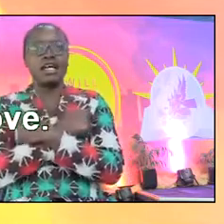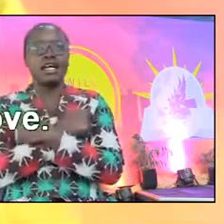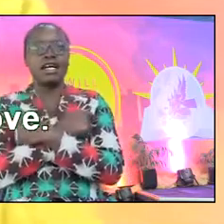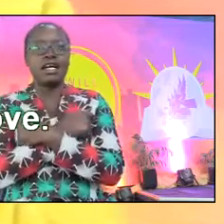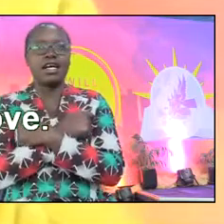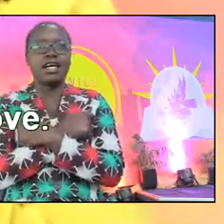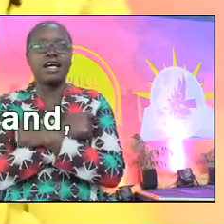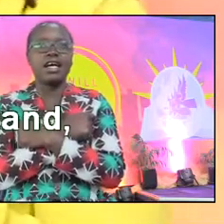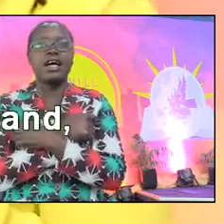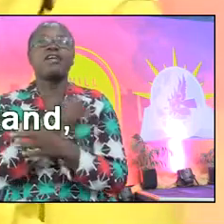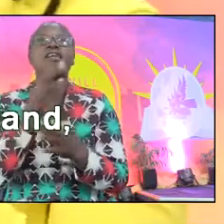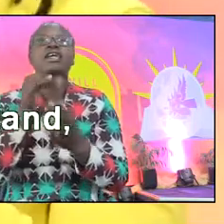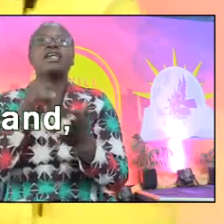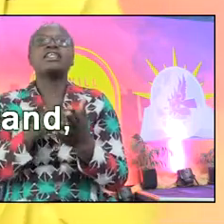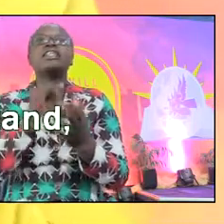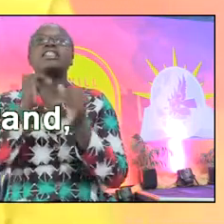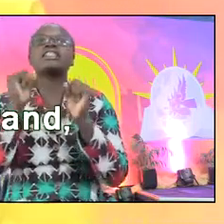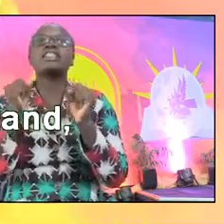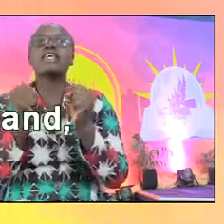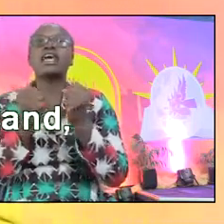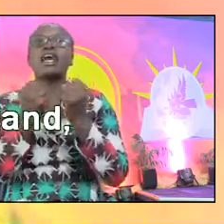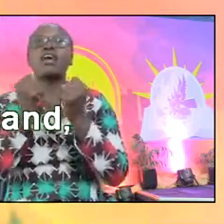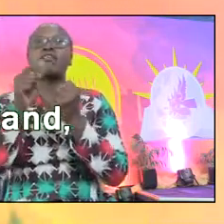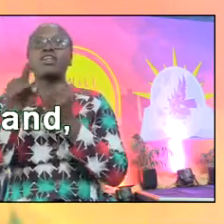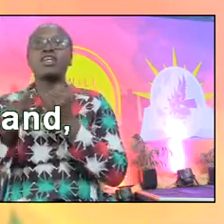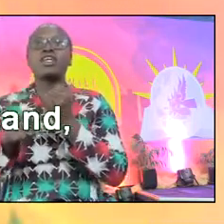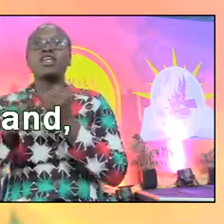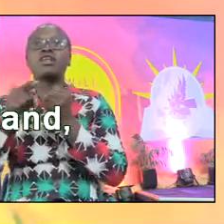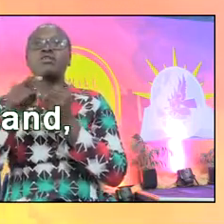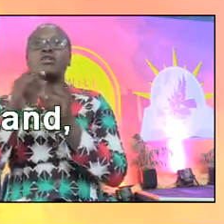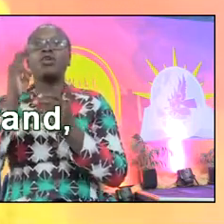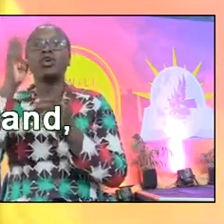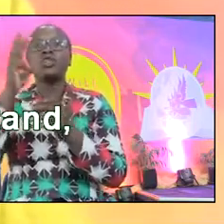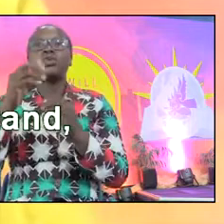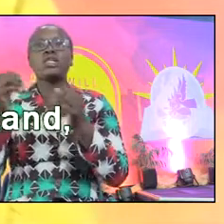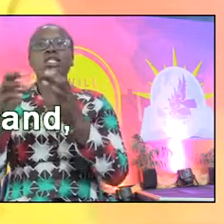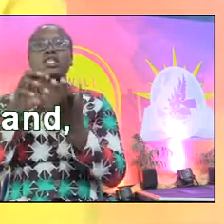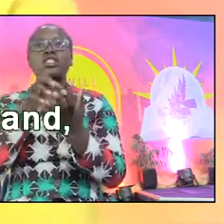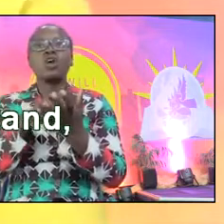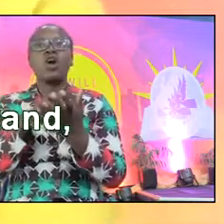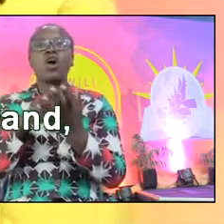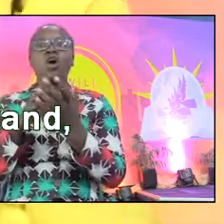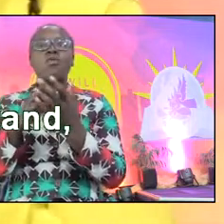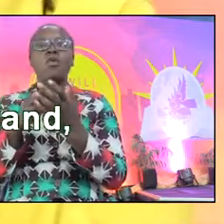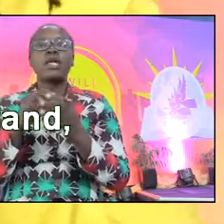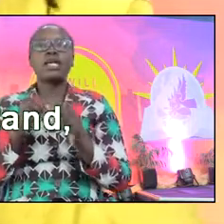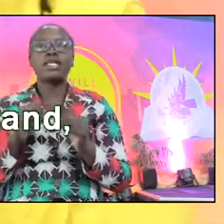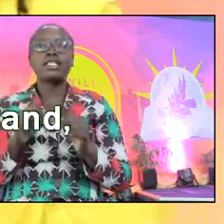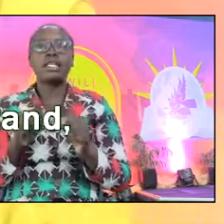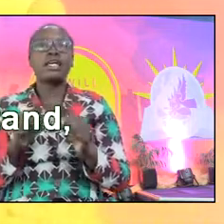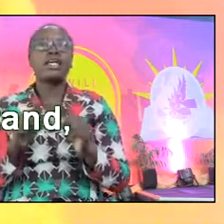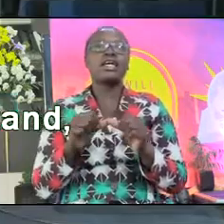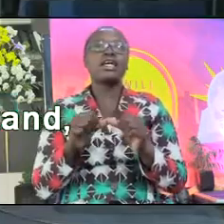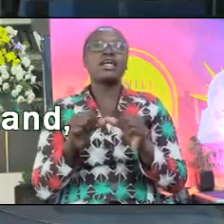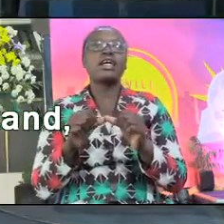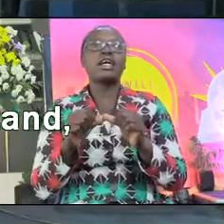Savior's love. If it swiftly moves till the storm